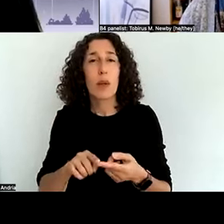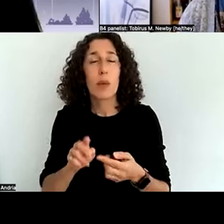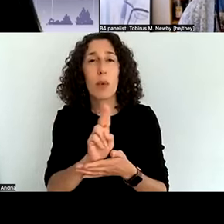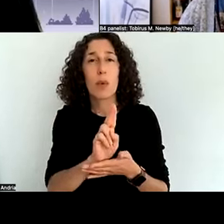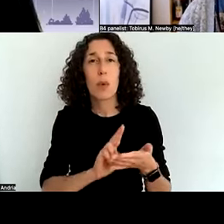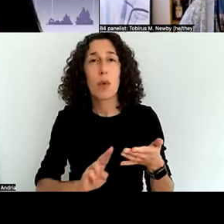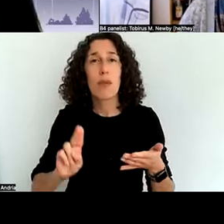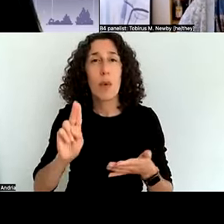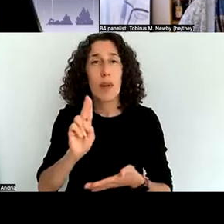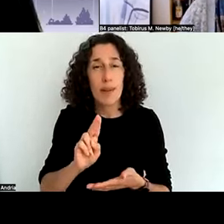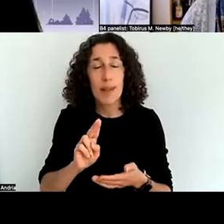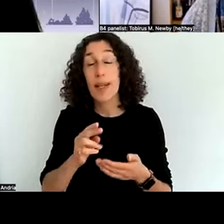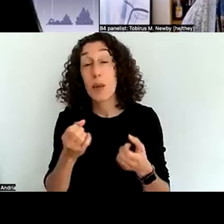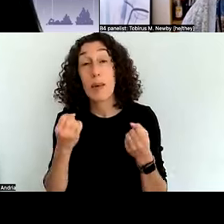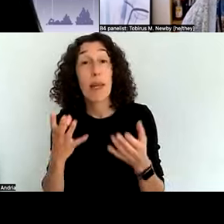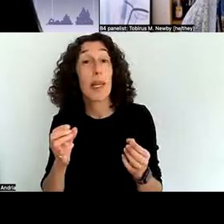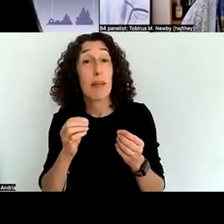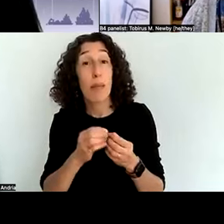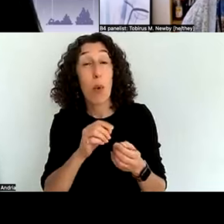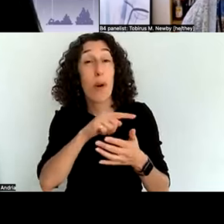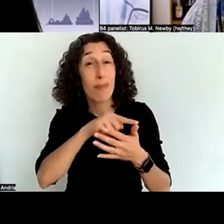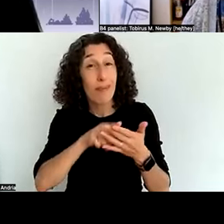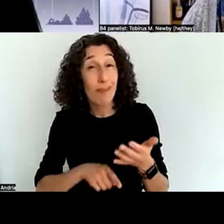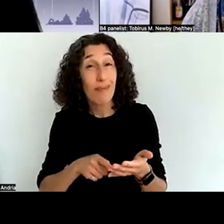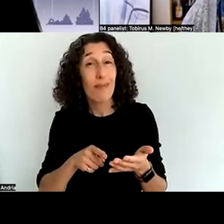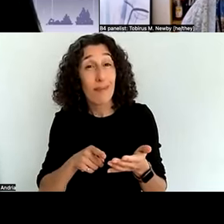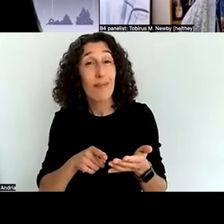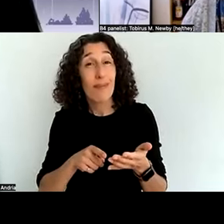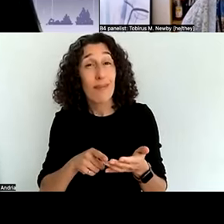And I'm sure there are more, but those are the ones that come to mind.